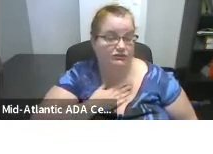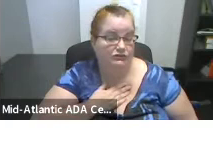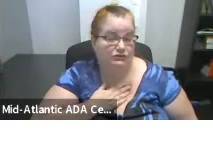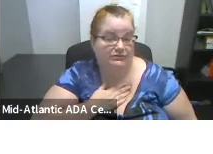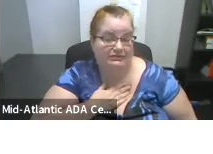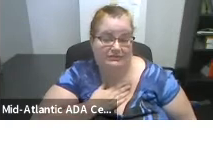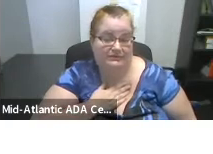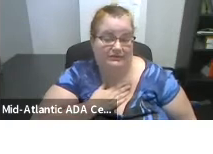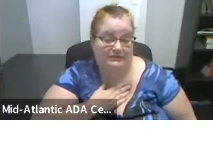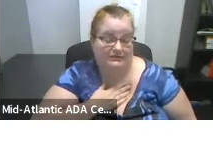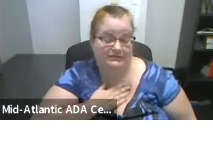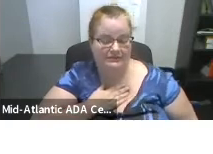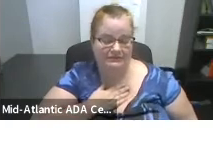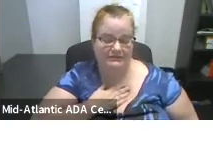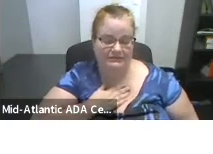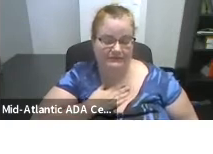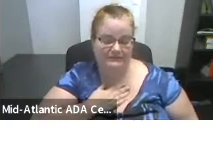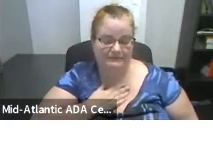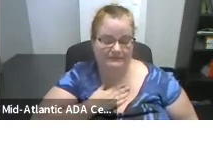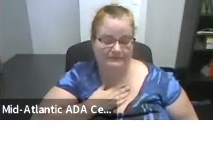accommodations to children with disabilities?